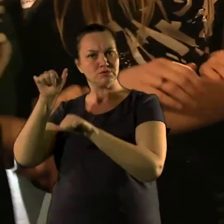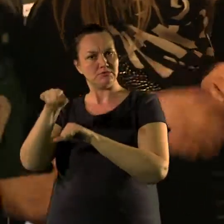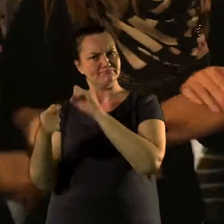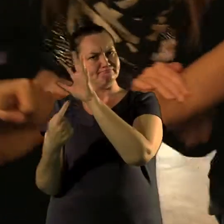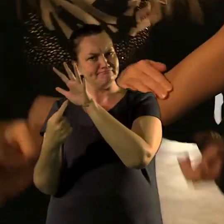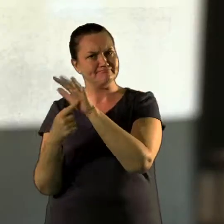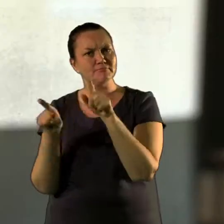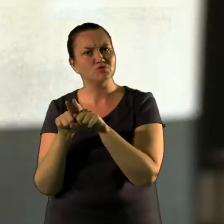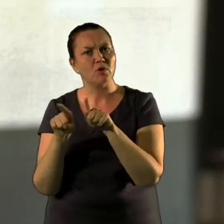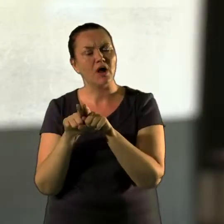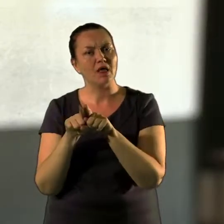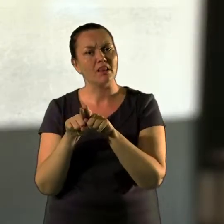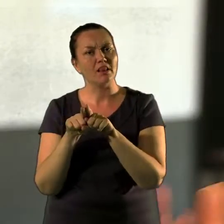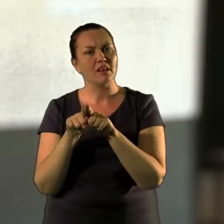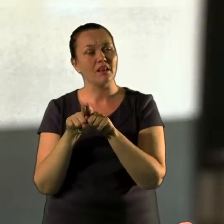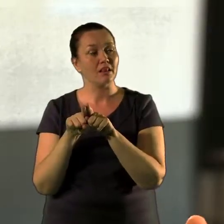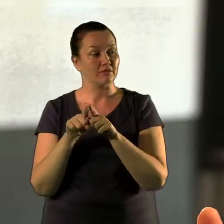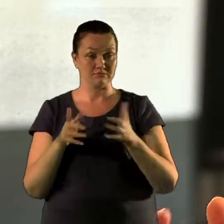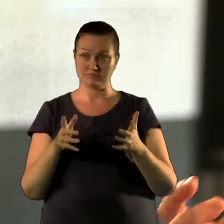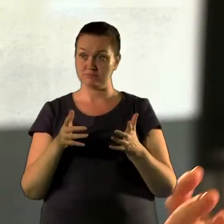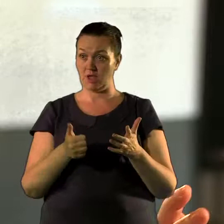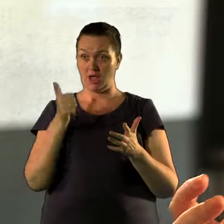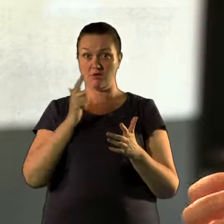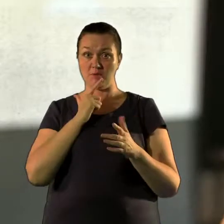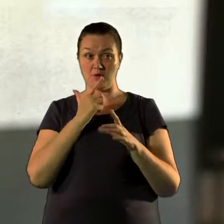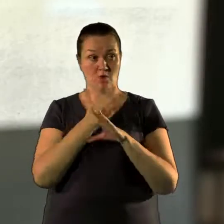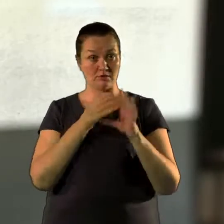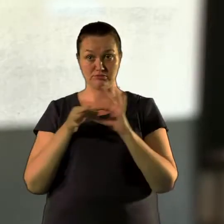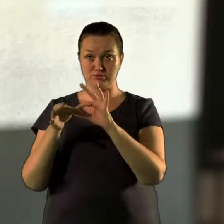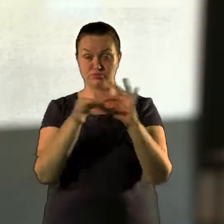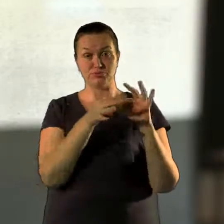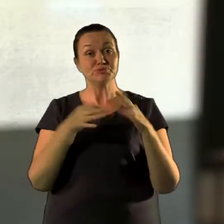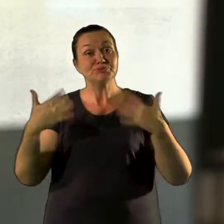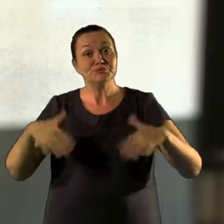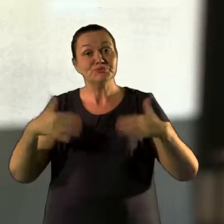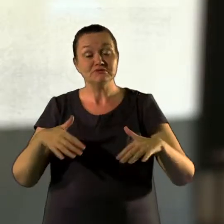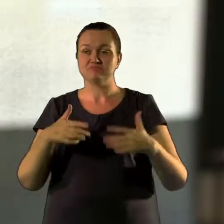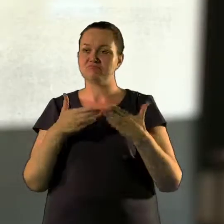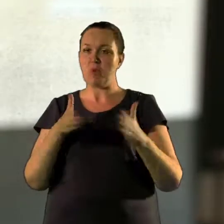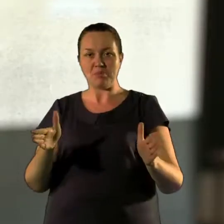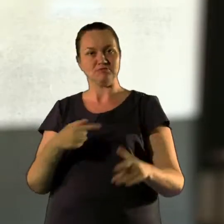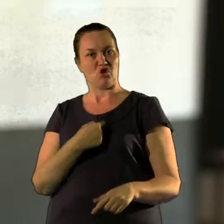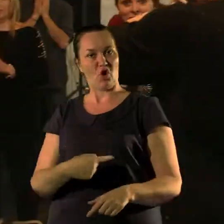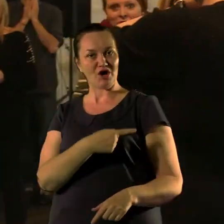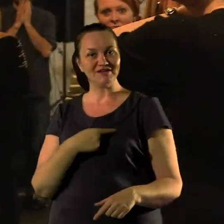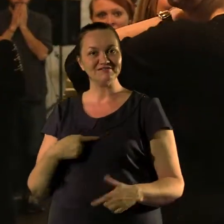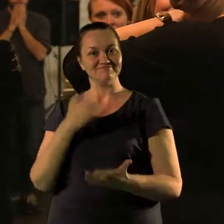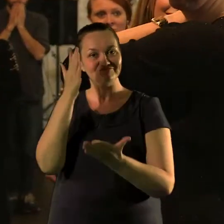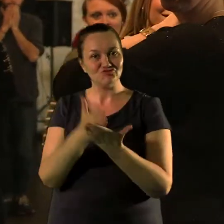they work together has been outstanding. Really openness, honesty, trust with each